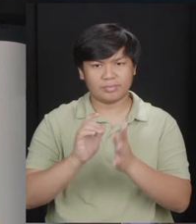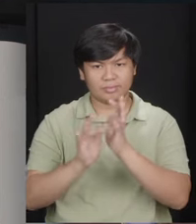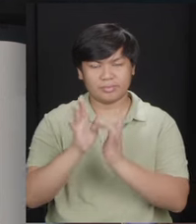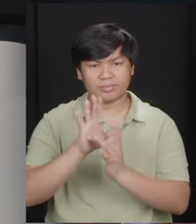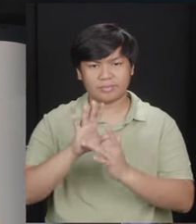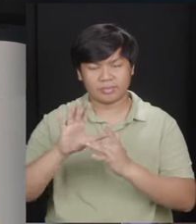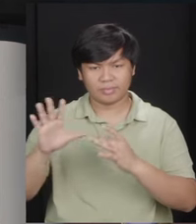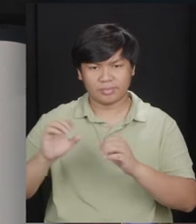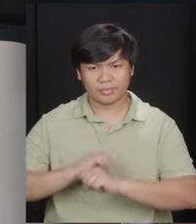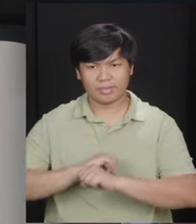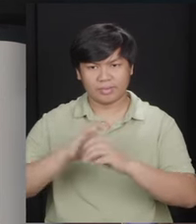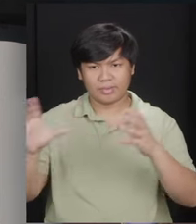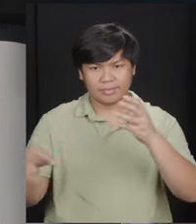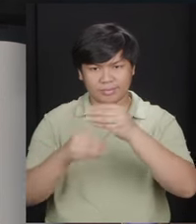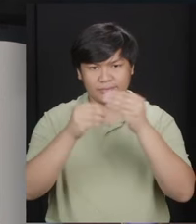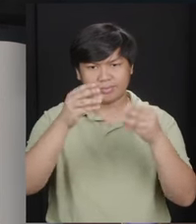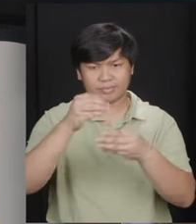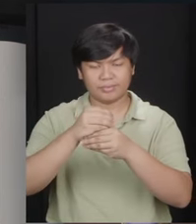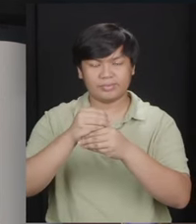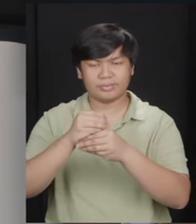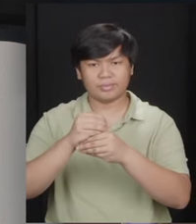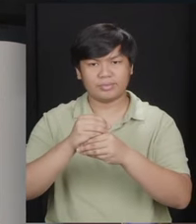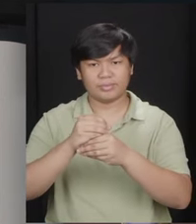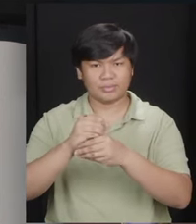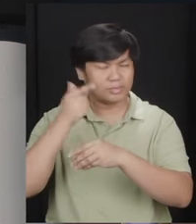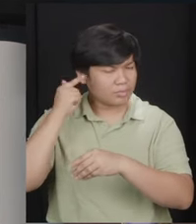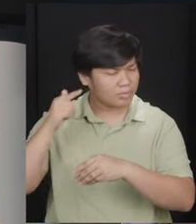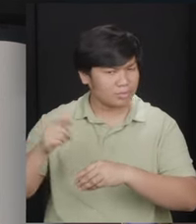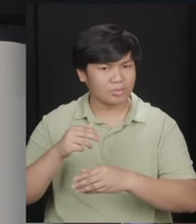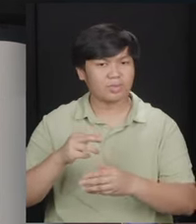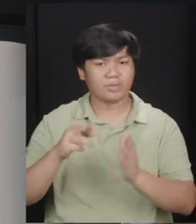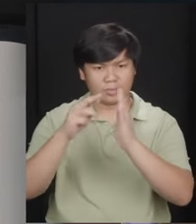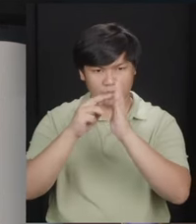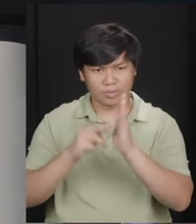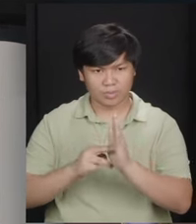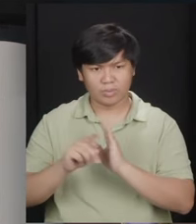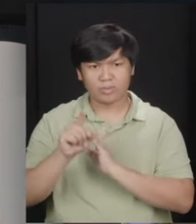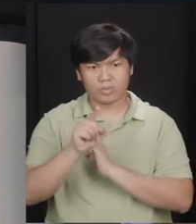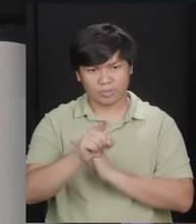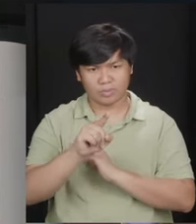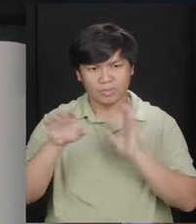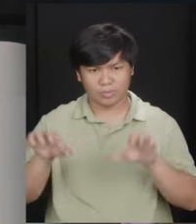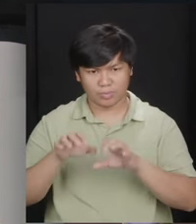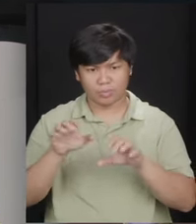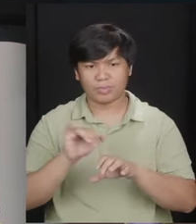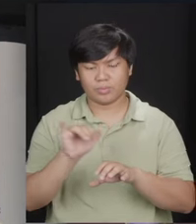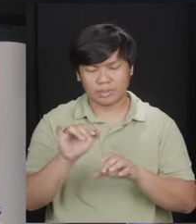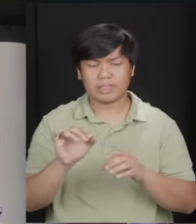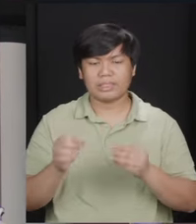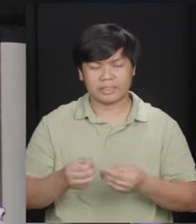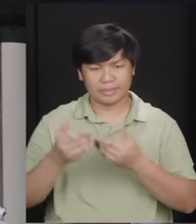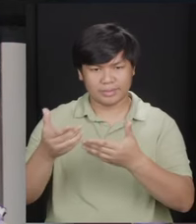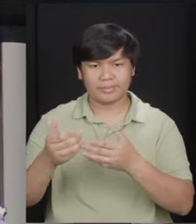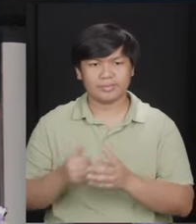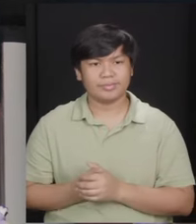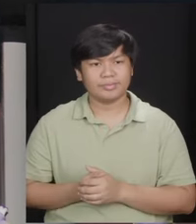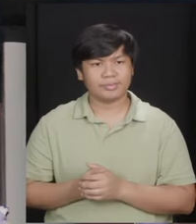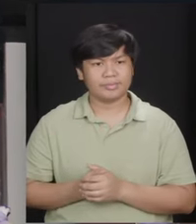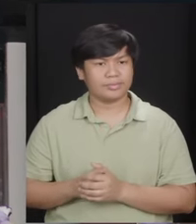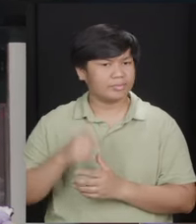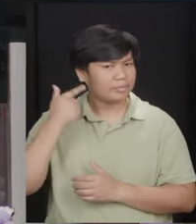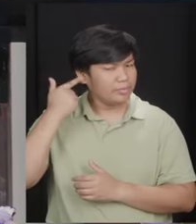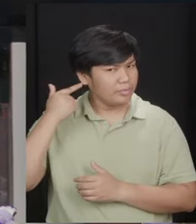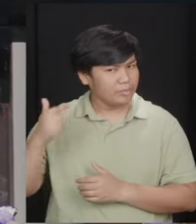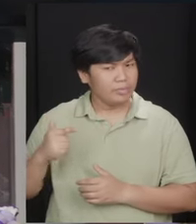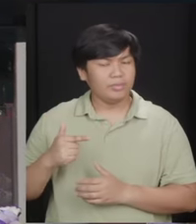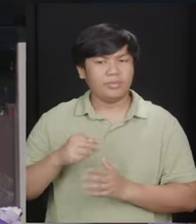summary, which is called the golden rule. As you wish that others would do to you, do so to them. Now, the word golden rule, the